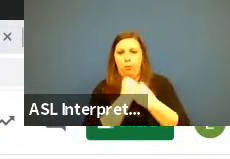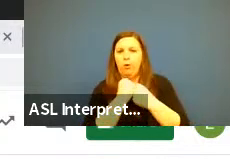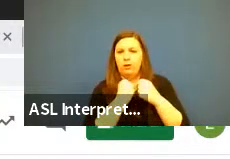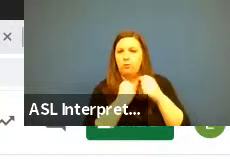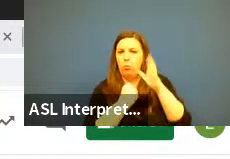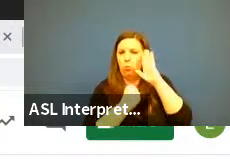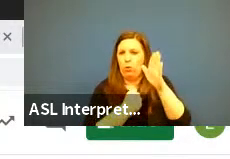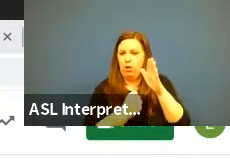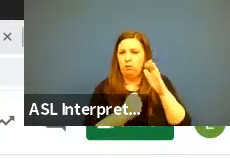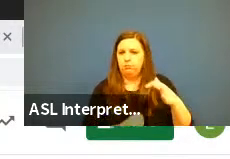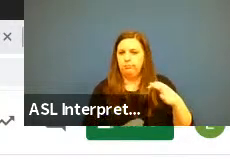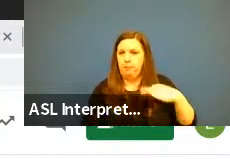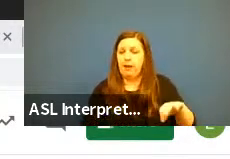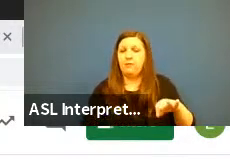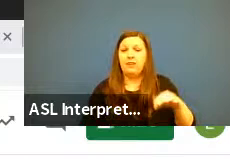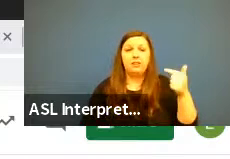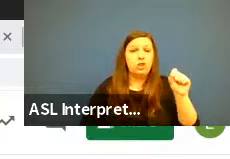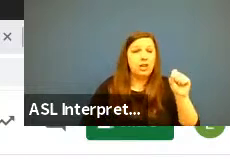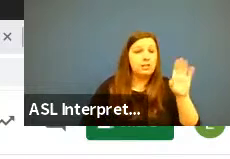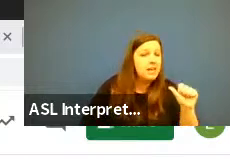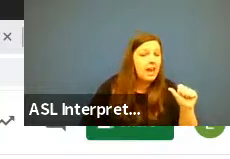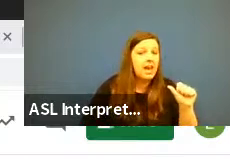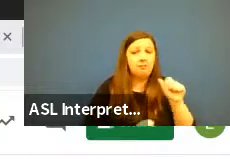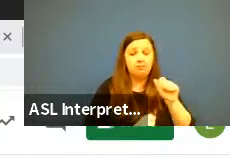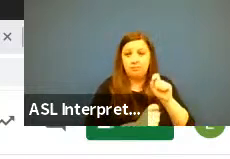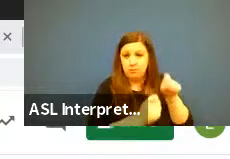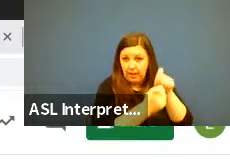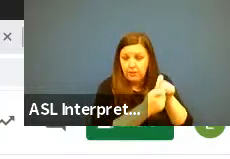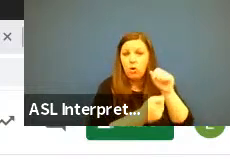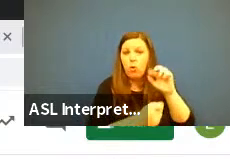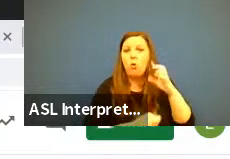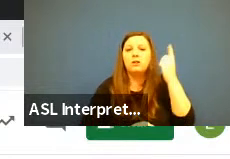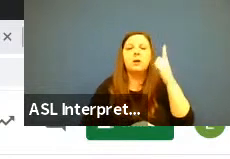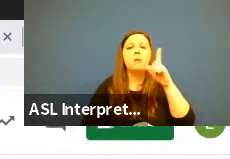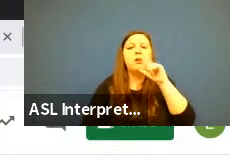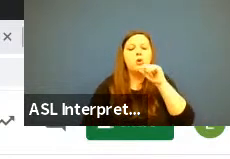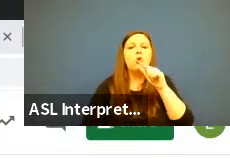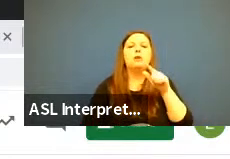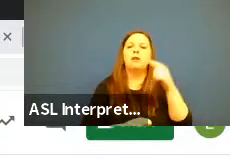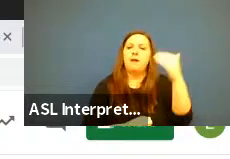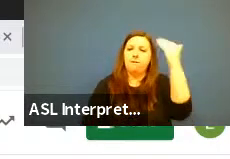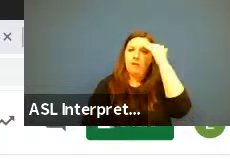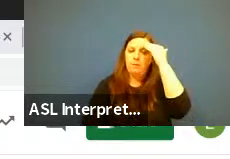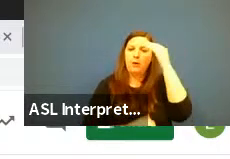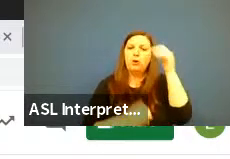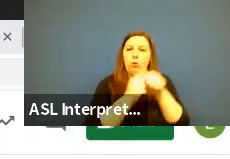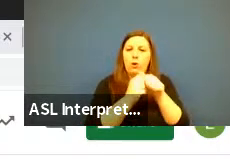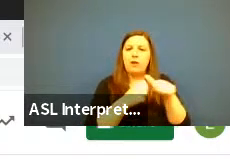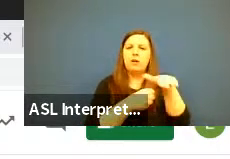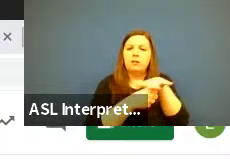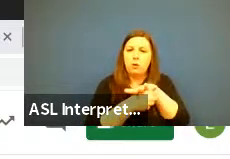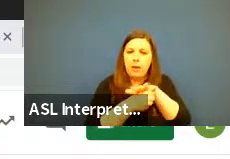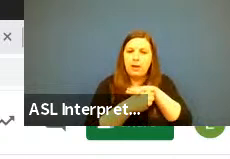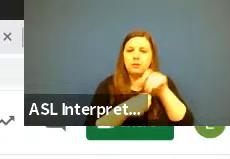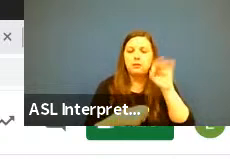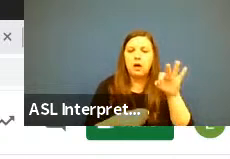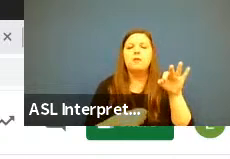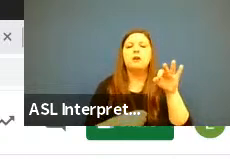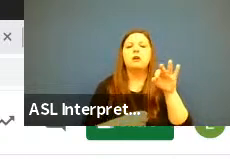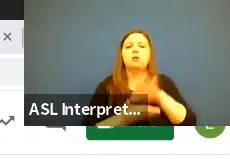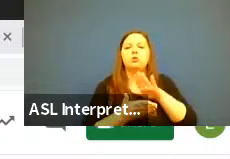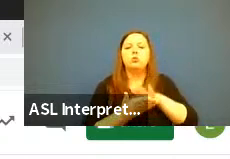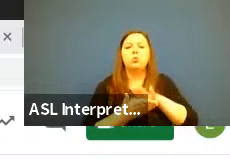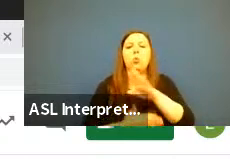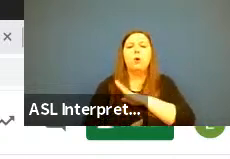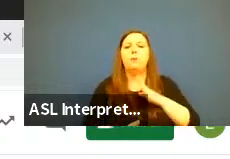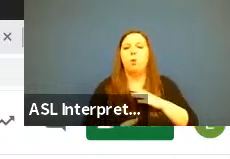particular, or just someone who's really familiar with the domains of school board governance, so that they could tailor the questions in a way